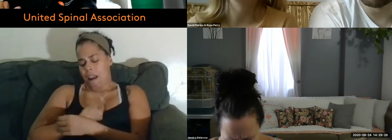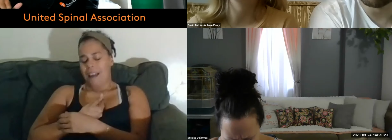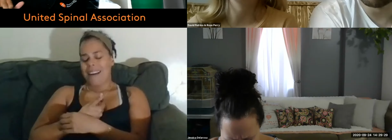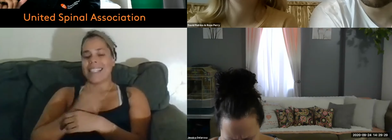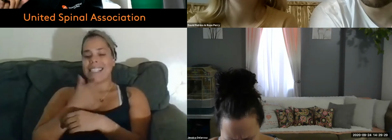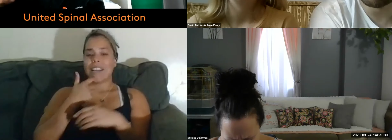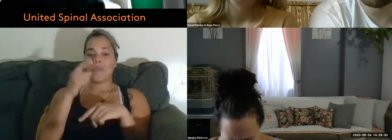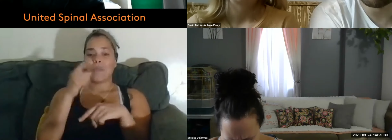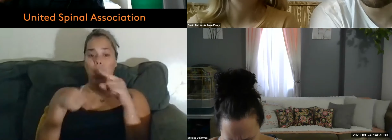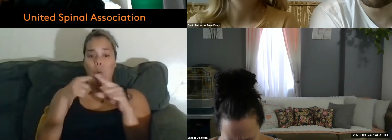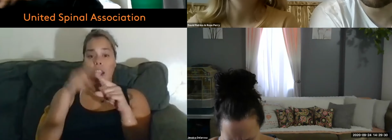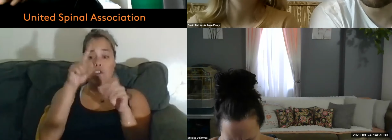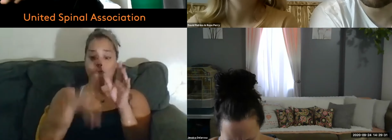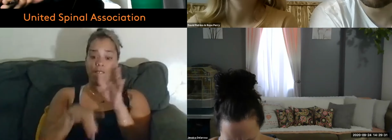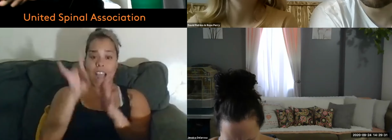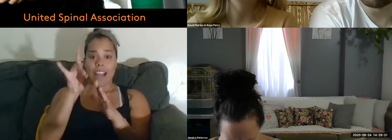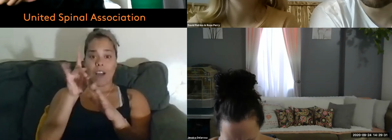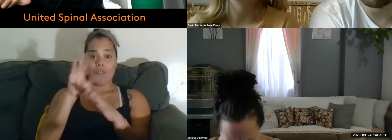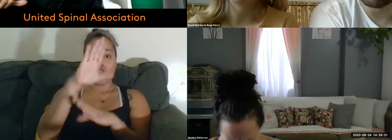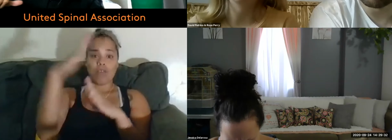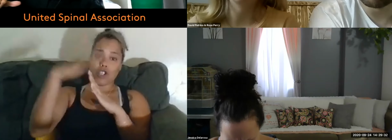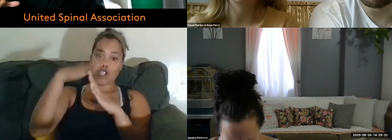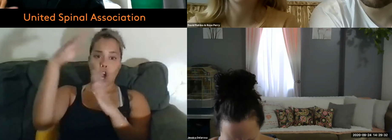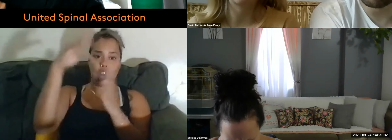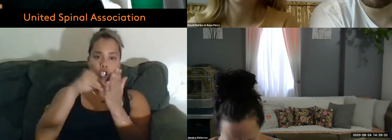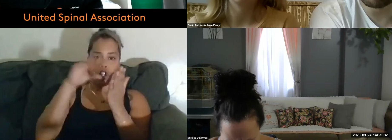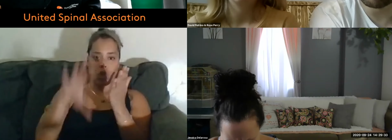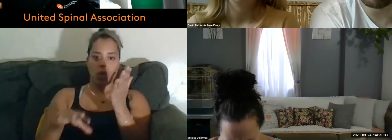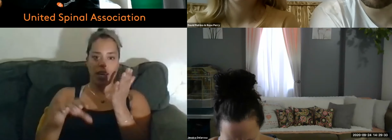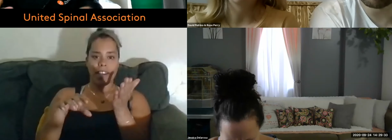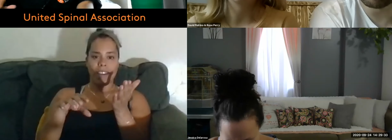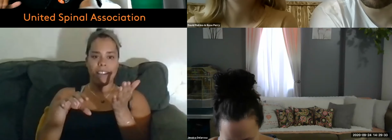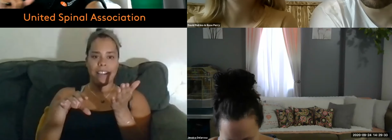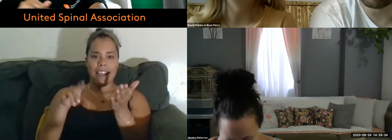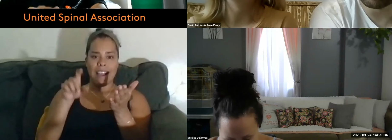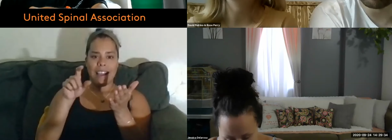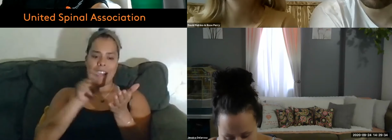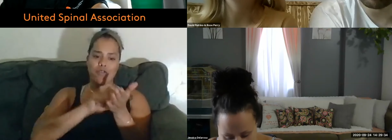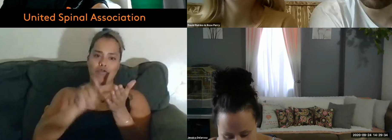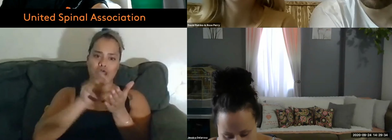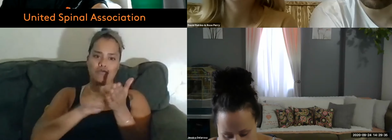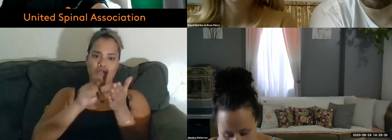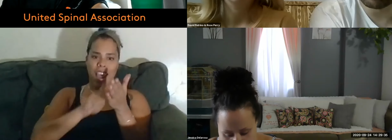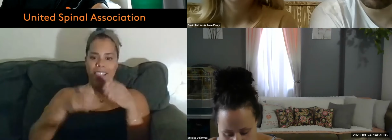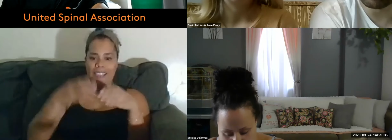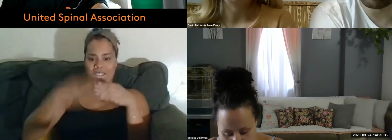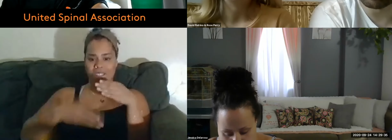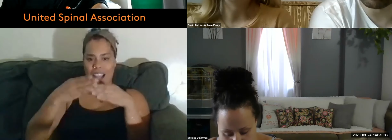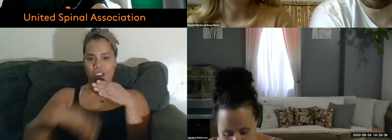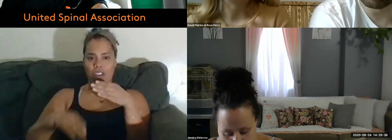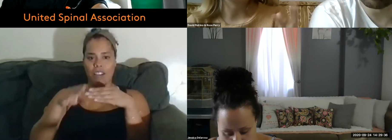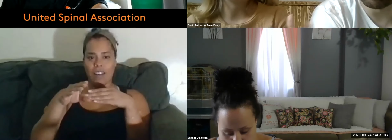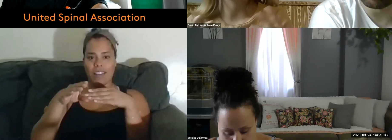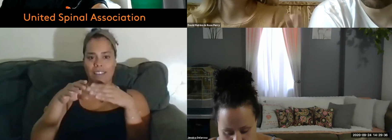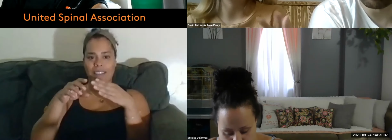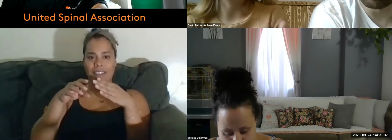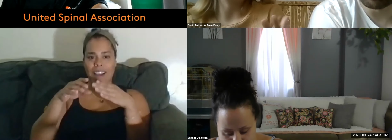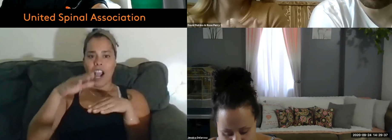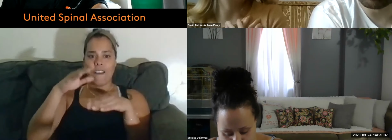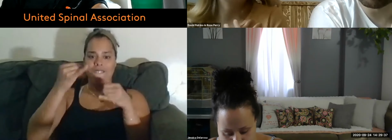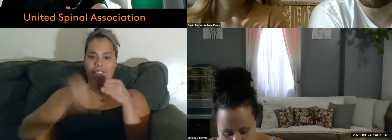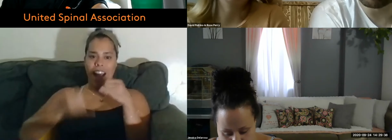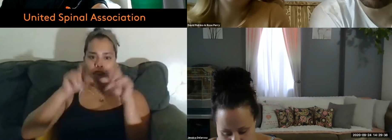star student had to write her final essay on her old smartphone. So like the